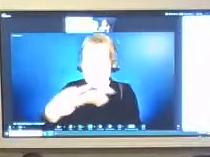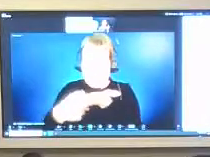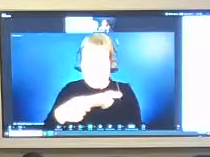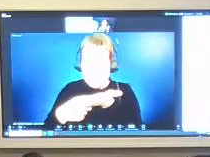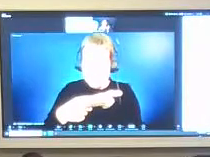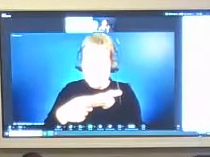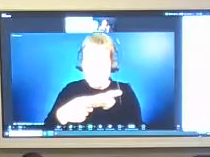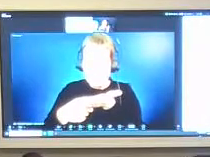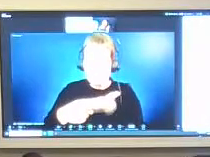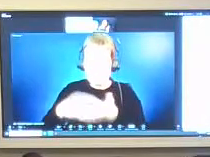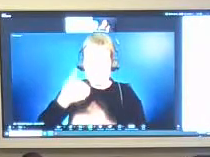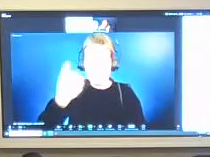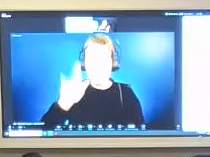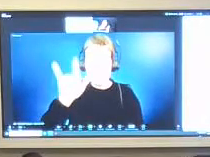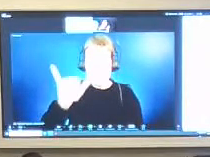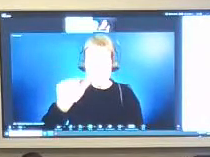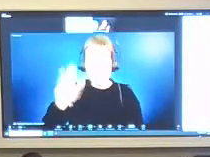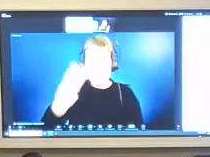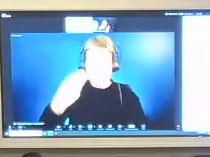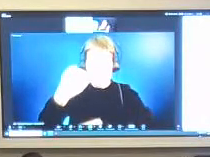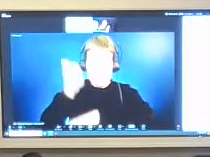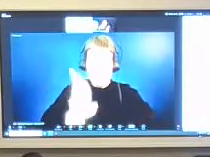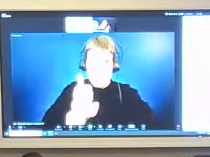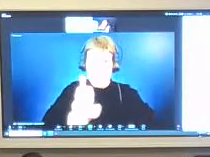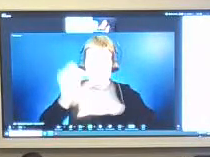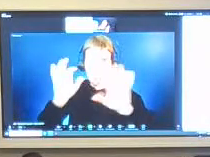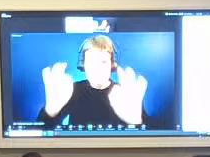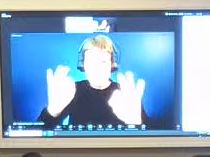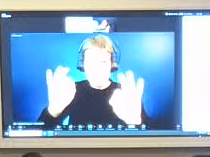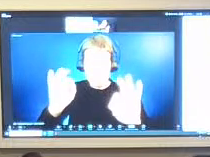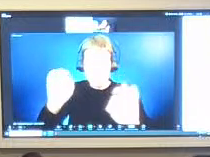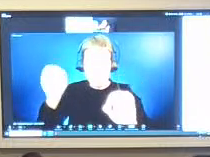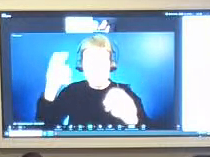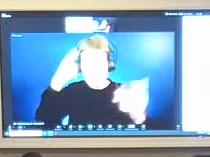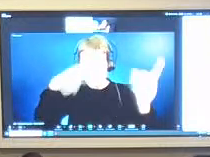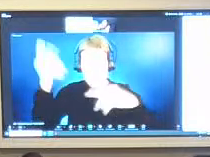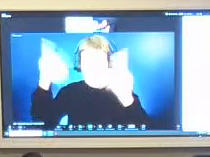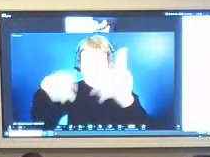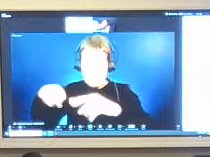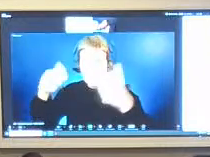favor, say aye. Aye. Aye. If you both say nay.